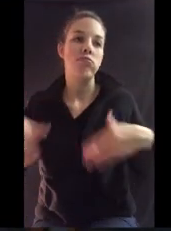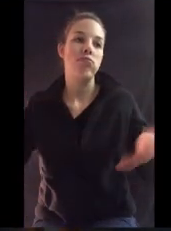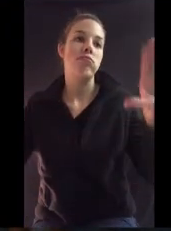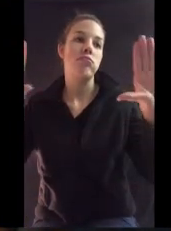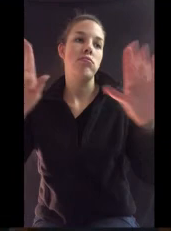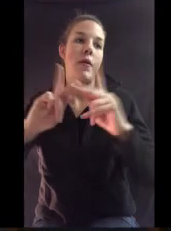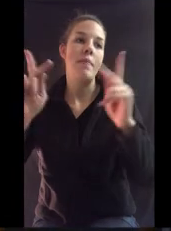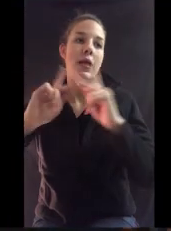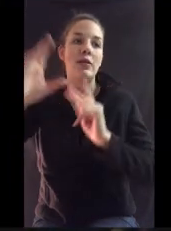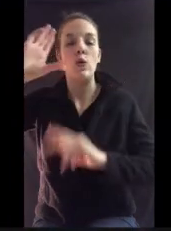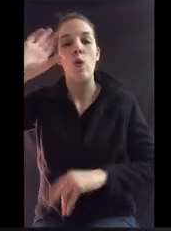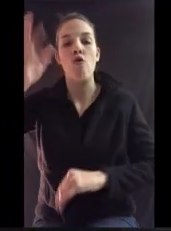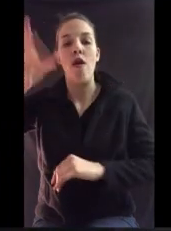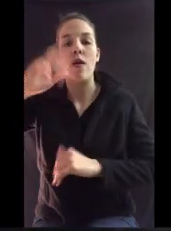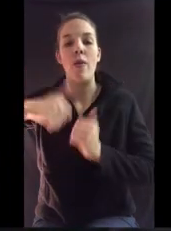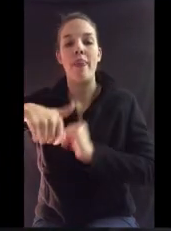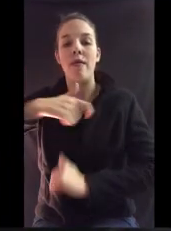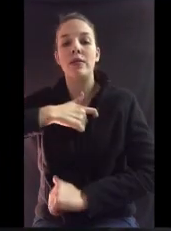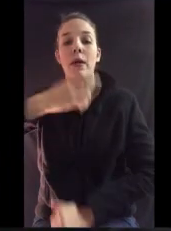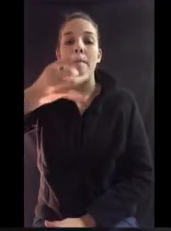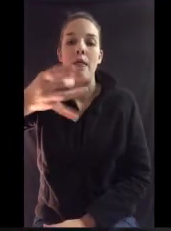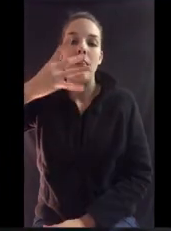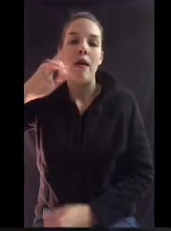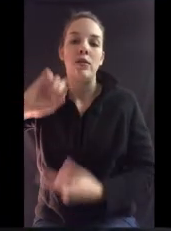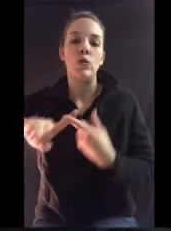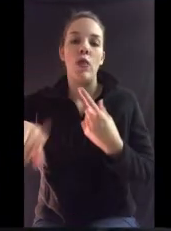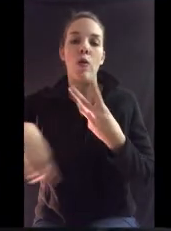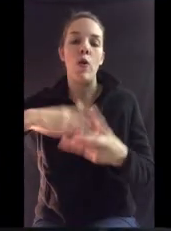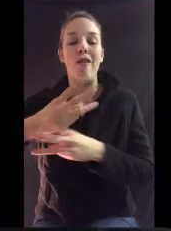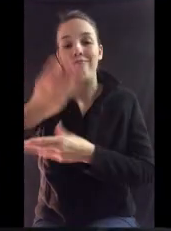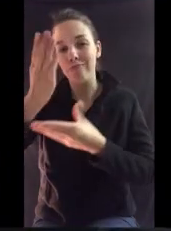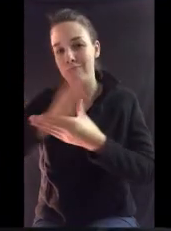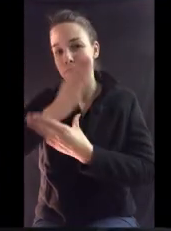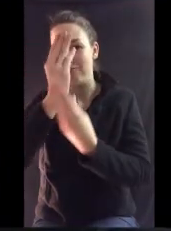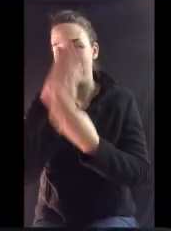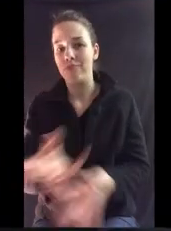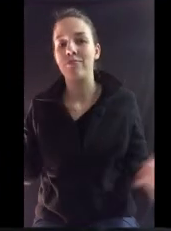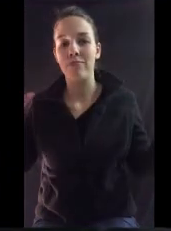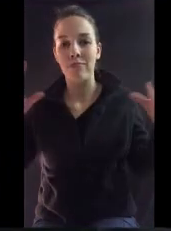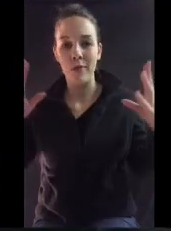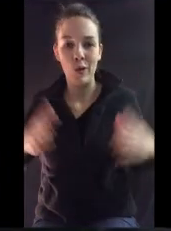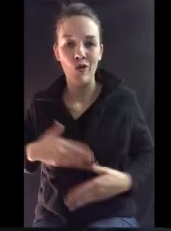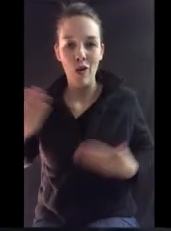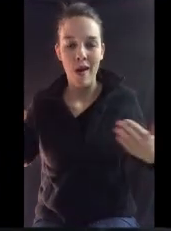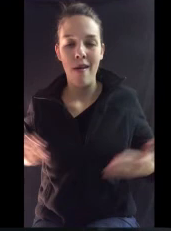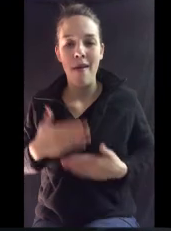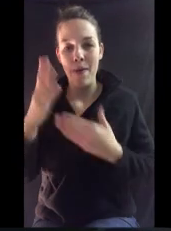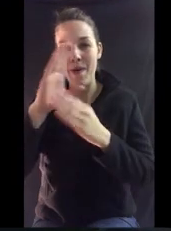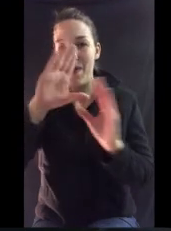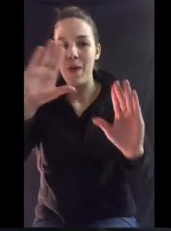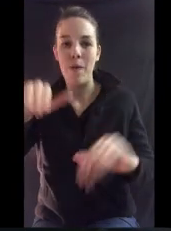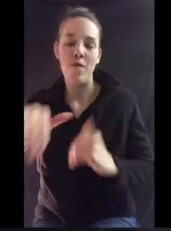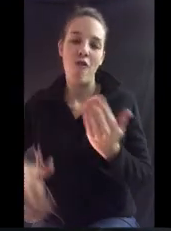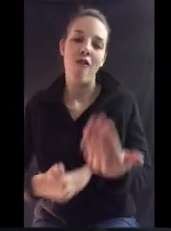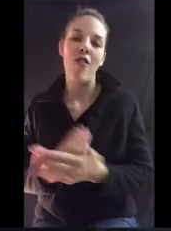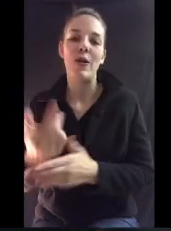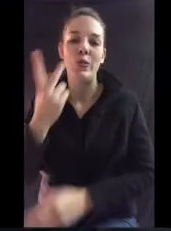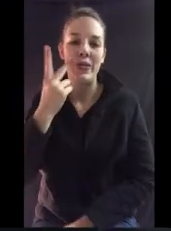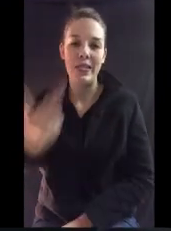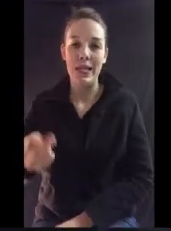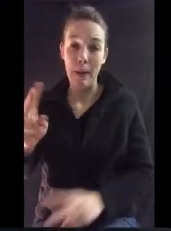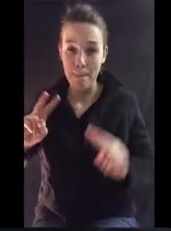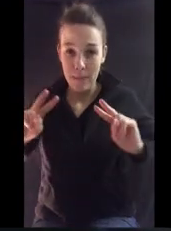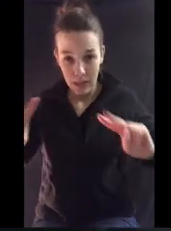amen. My friends, as we go from this place, know that God goes with us. Be the light to the world. Go share that joy and that hope for all to